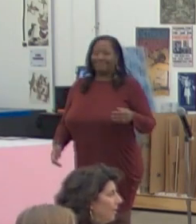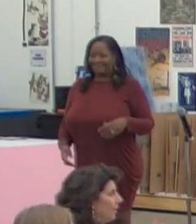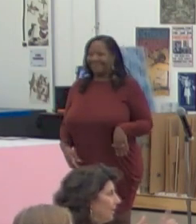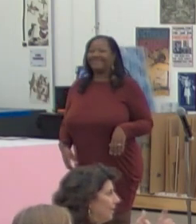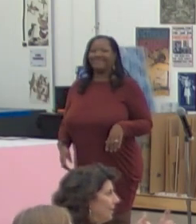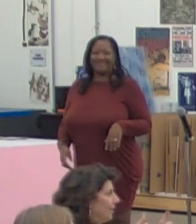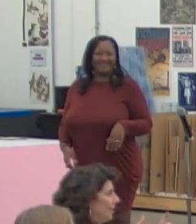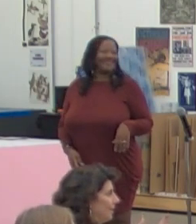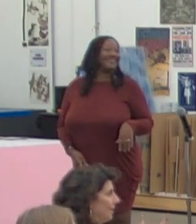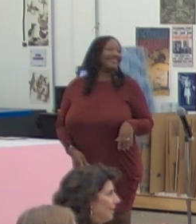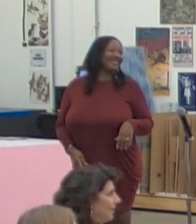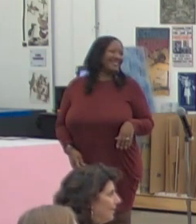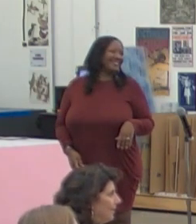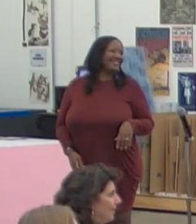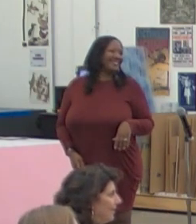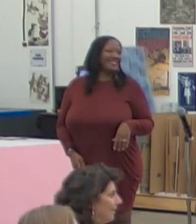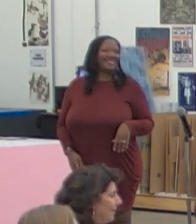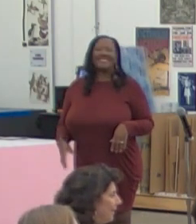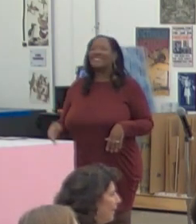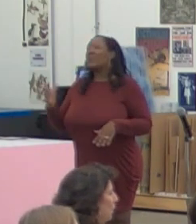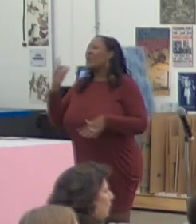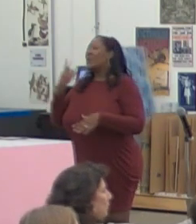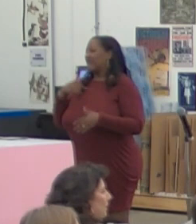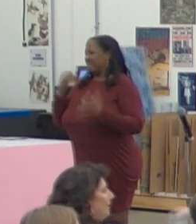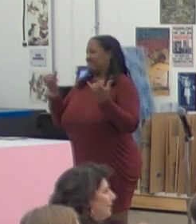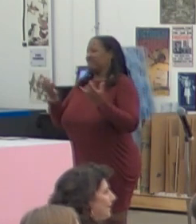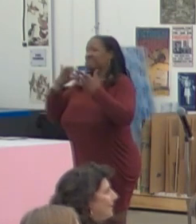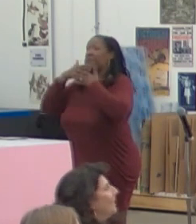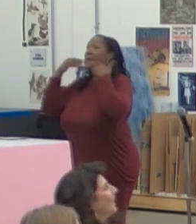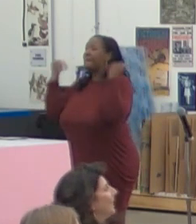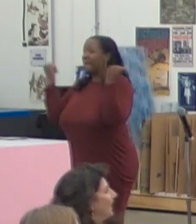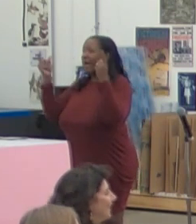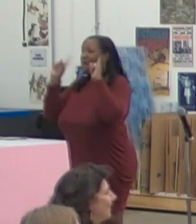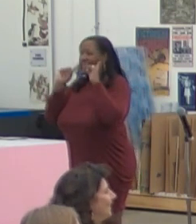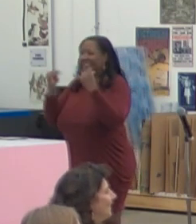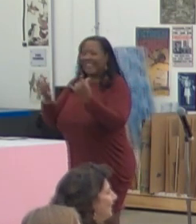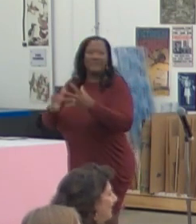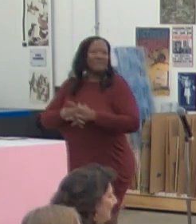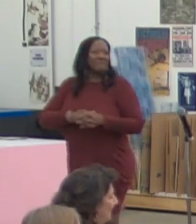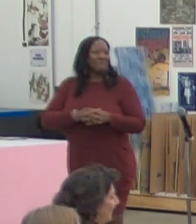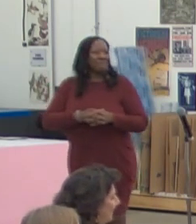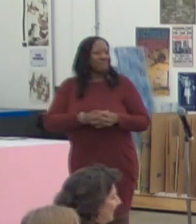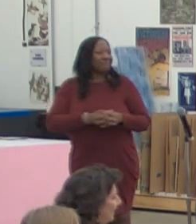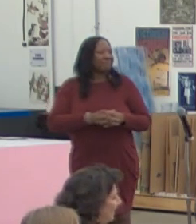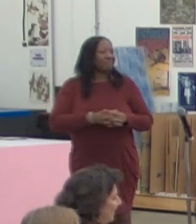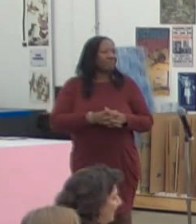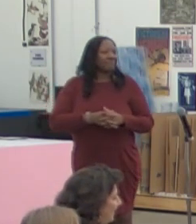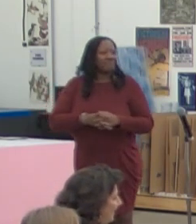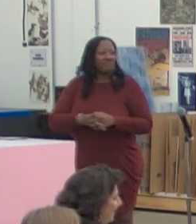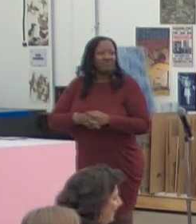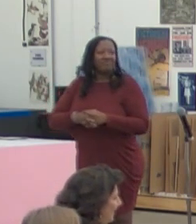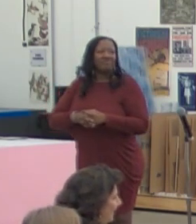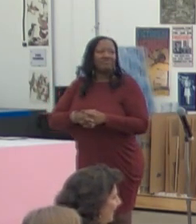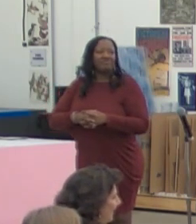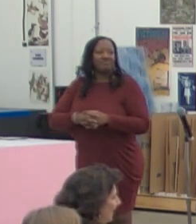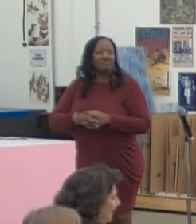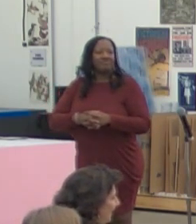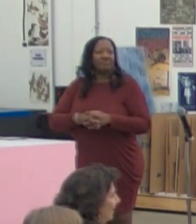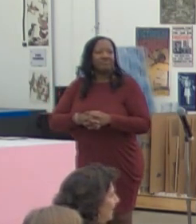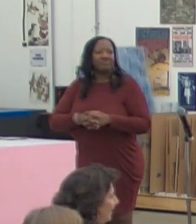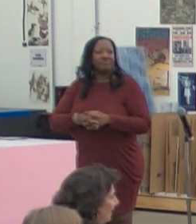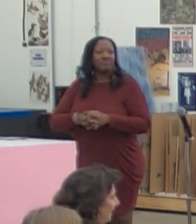to There you go. to them, I'm going to go around here, is